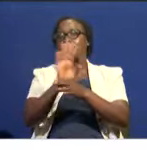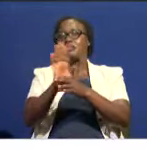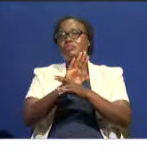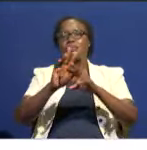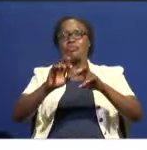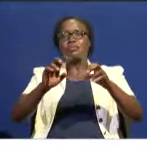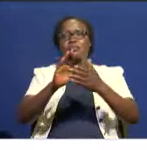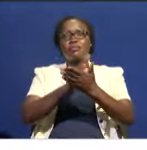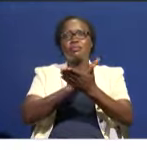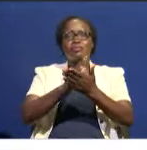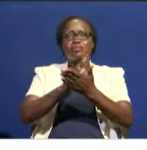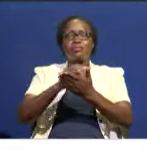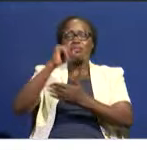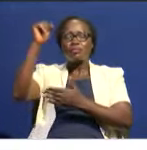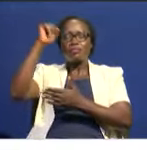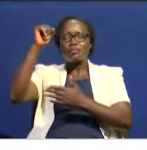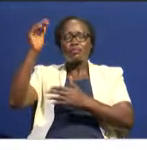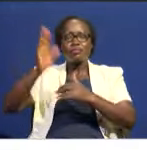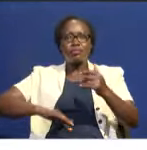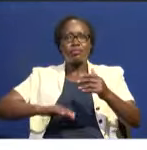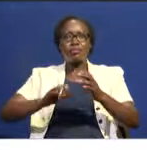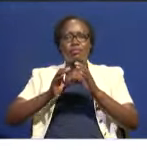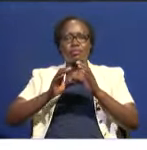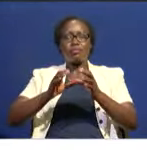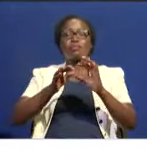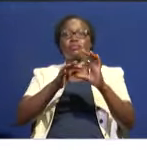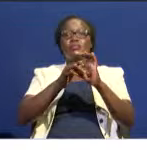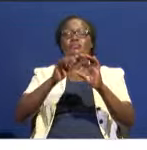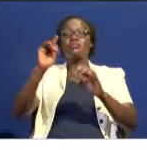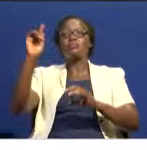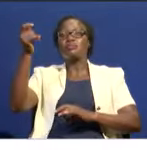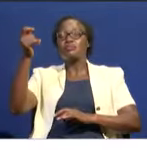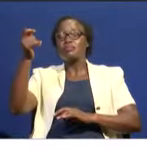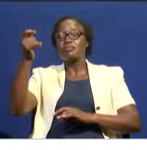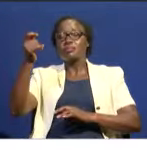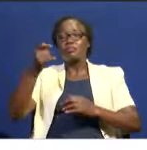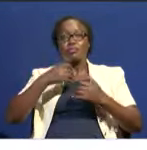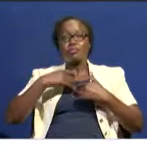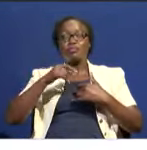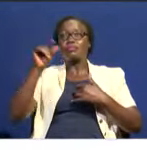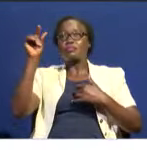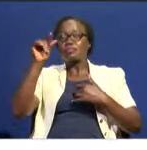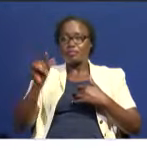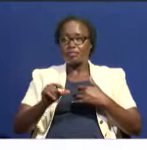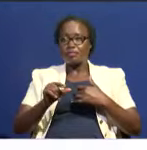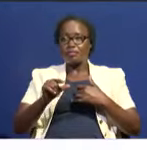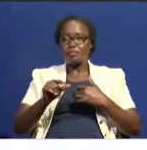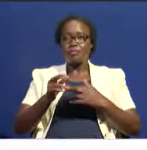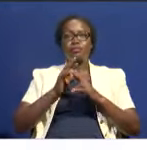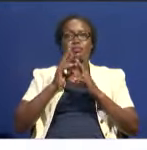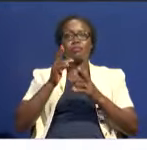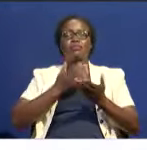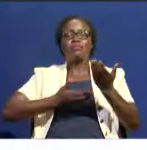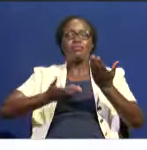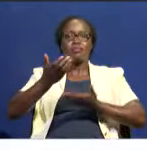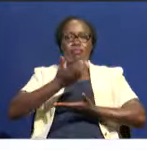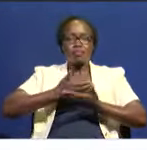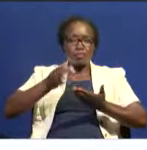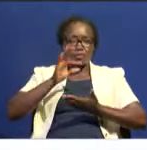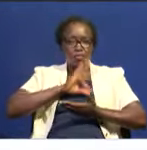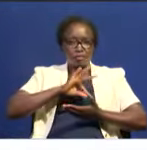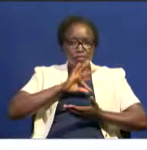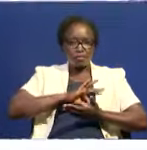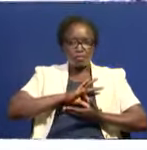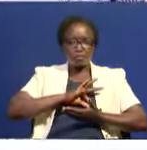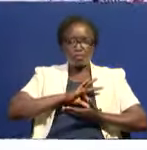seeking sectorial politics instead of pushing for united Kenya to have the region react to its economic